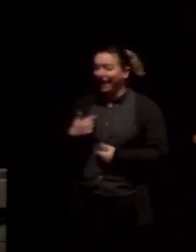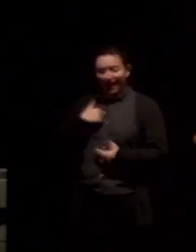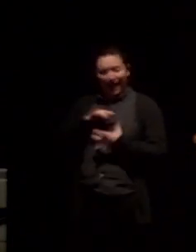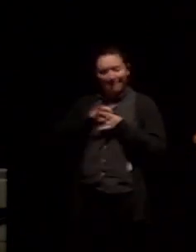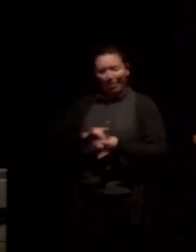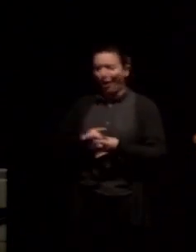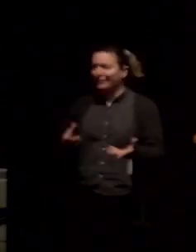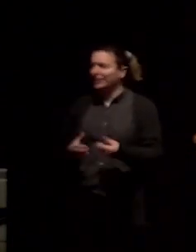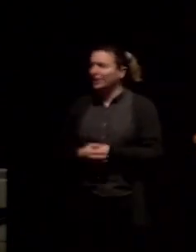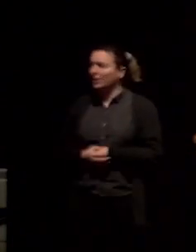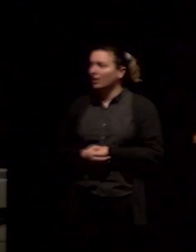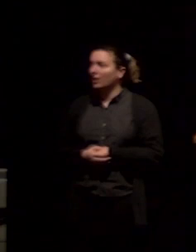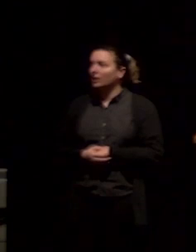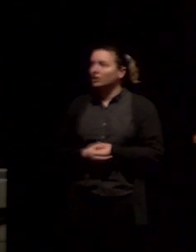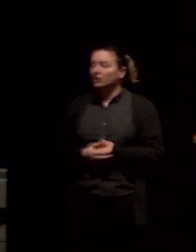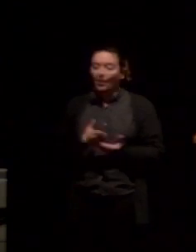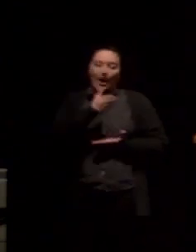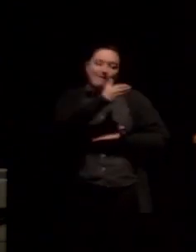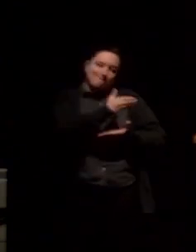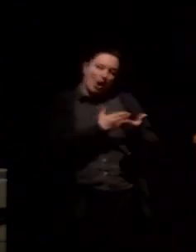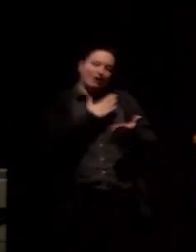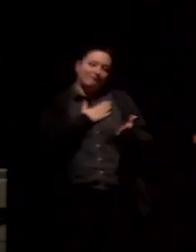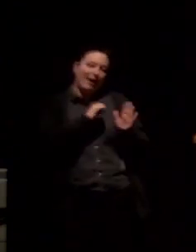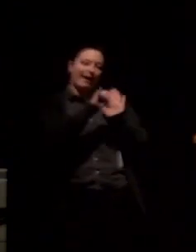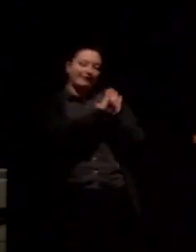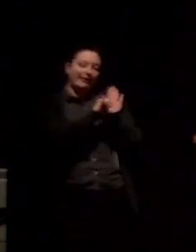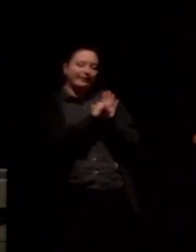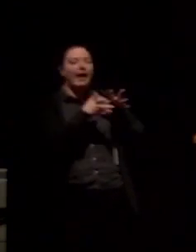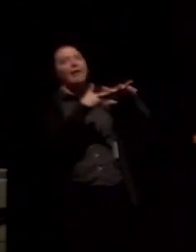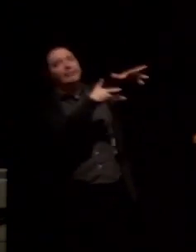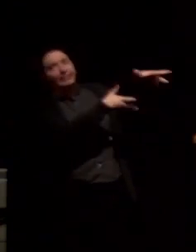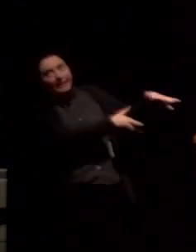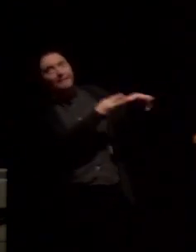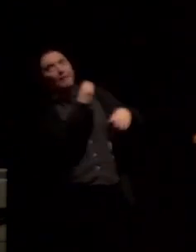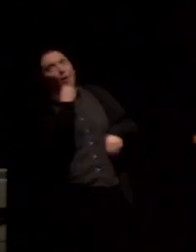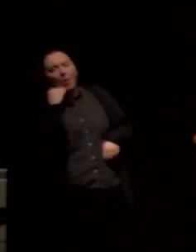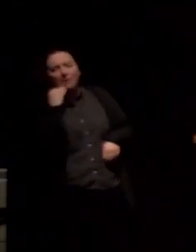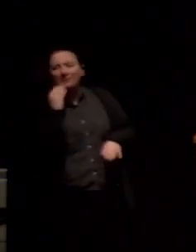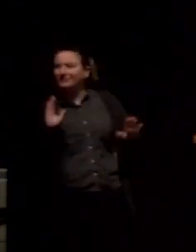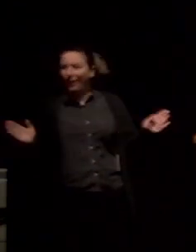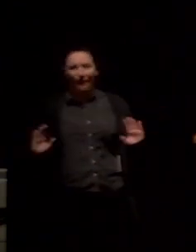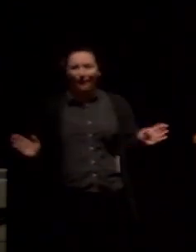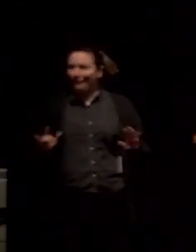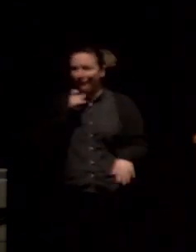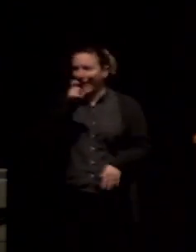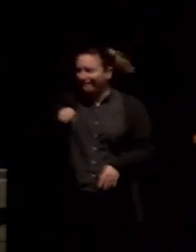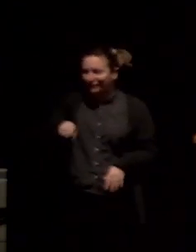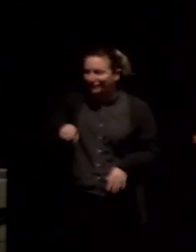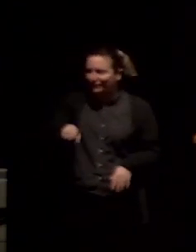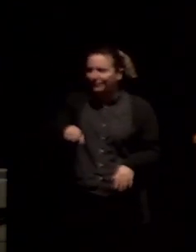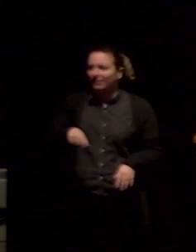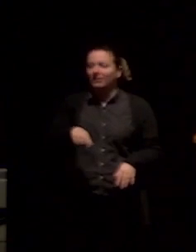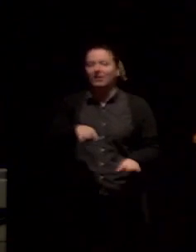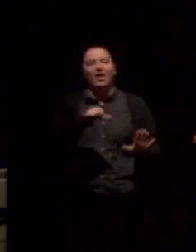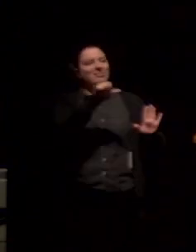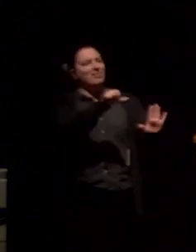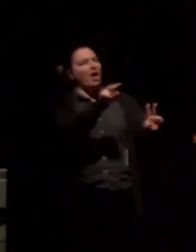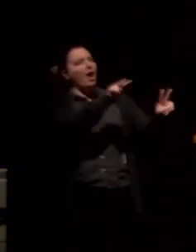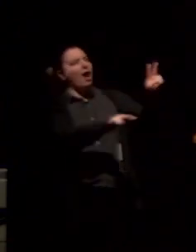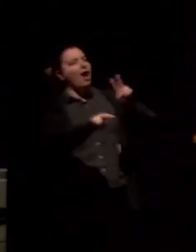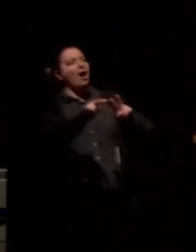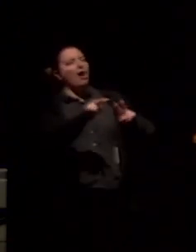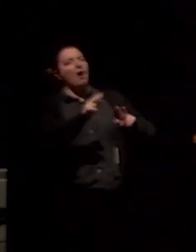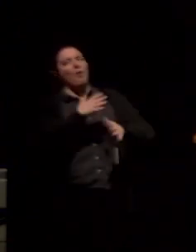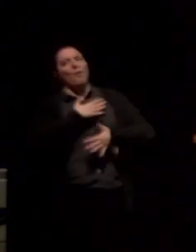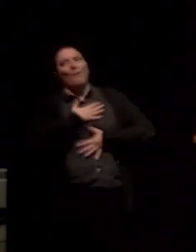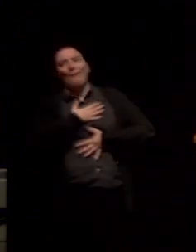part of myself at home. And so those are the kind of things that just about any employer would love to hear. And that's the experience that I hear still